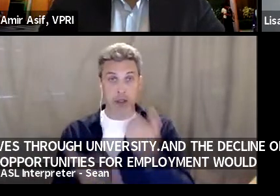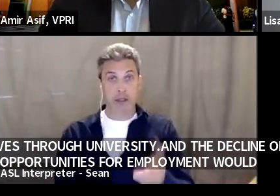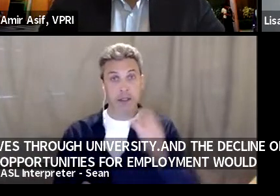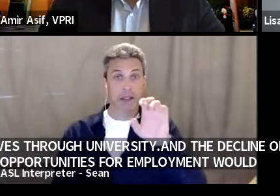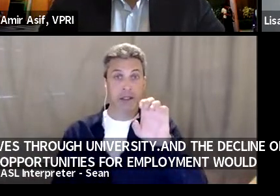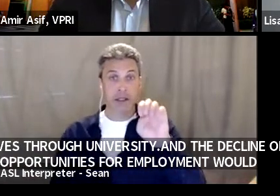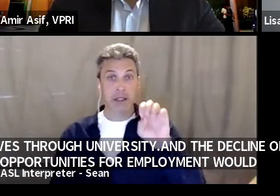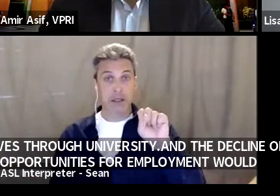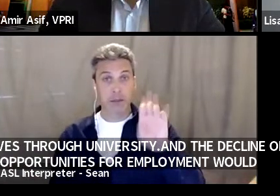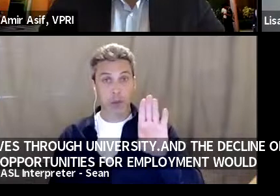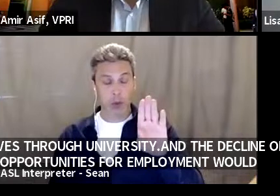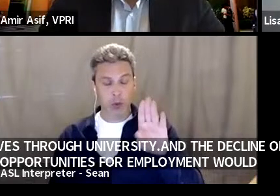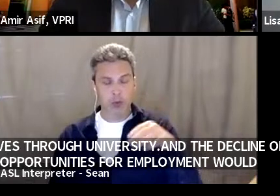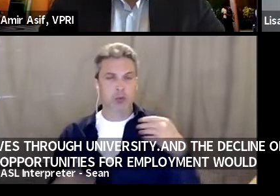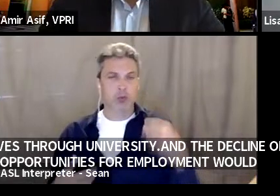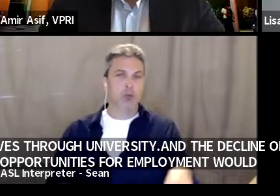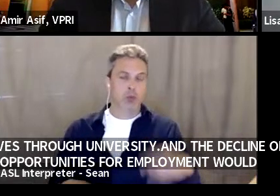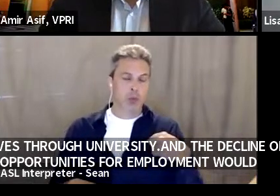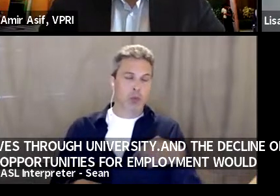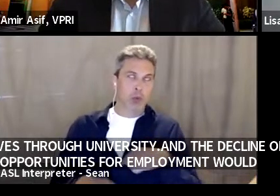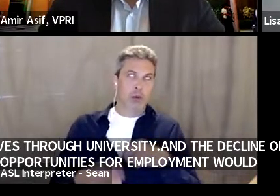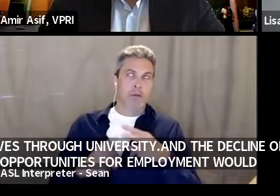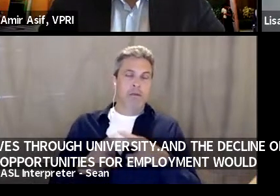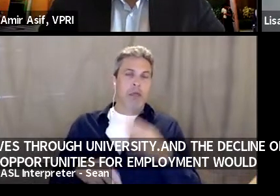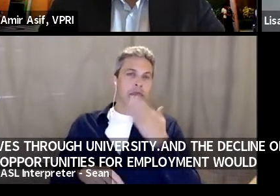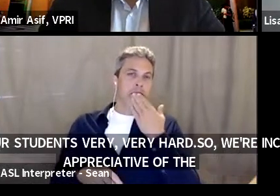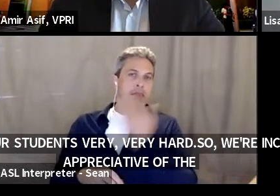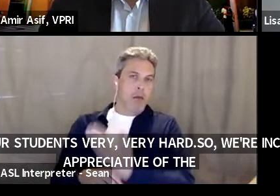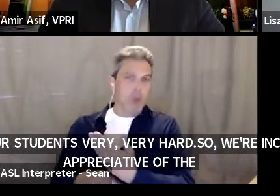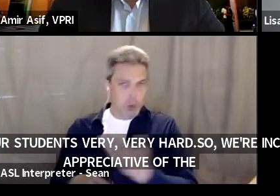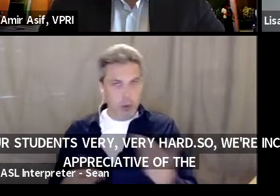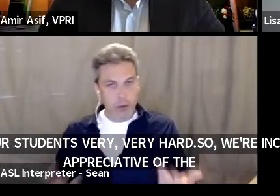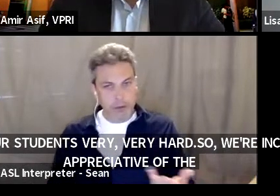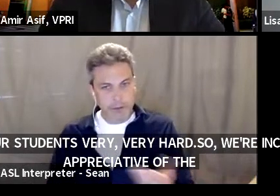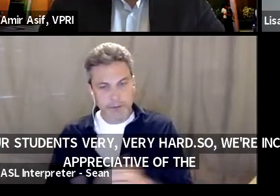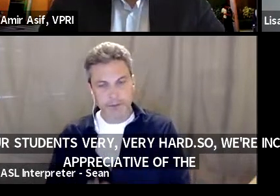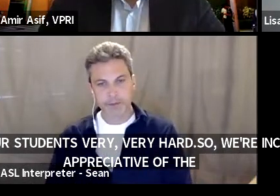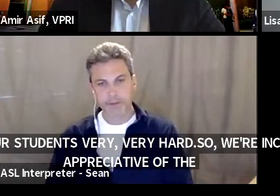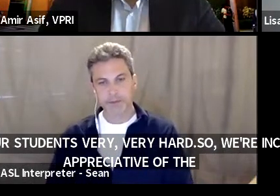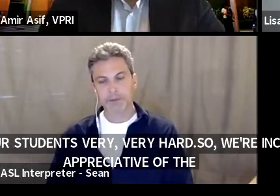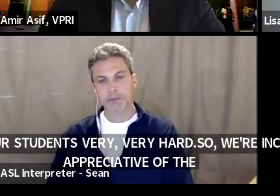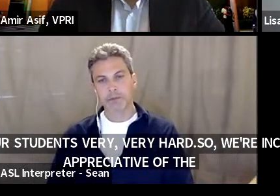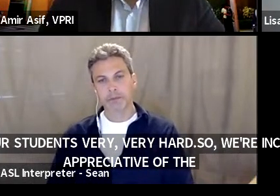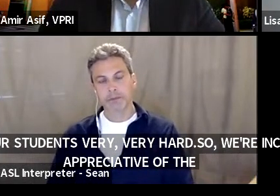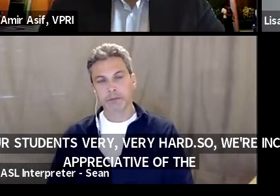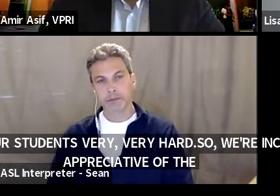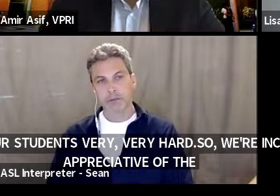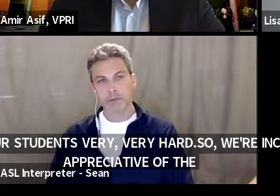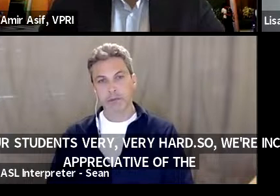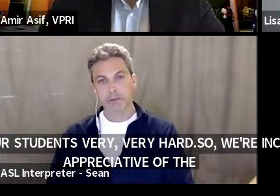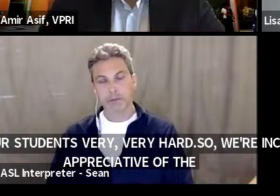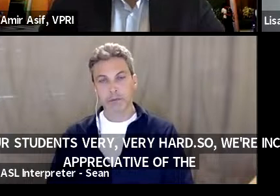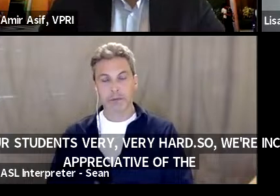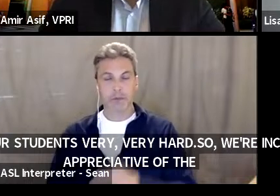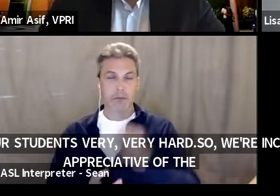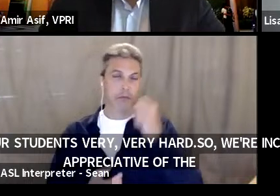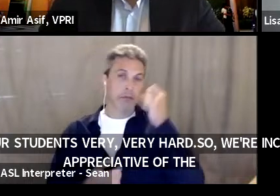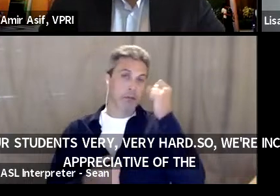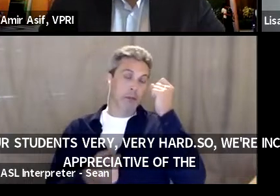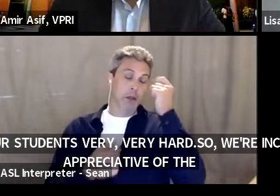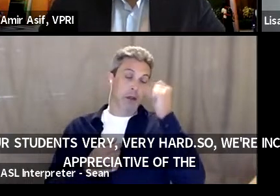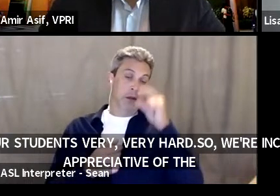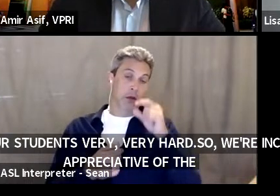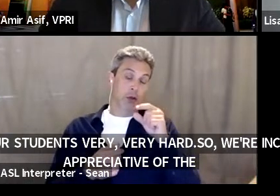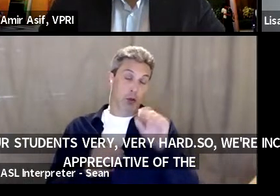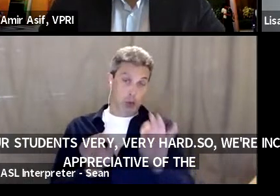the support that the federal government has made available to students. At the same time, regarding tuition, I'm sure